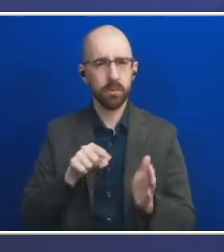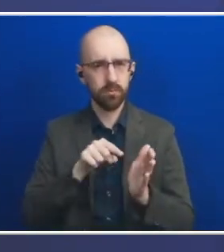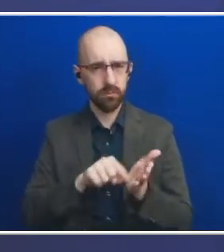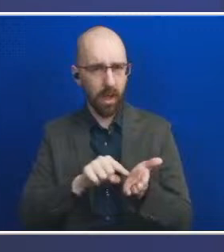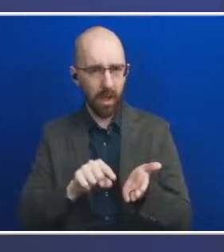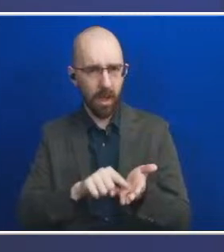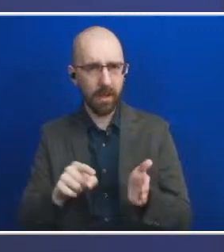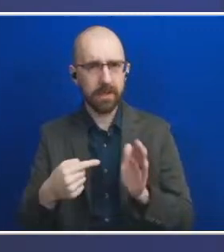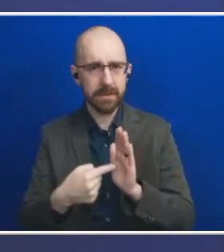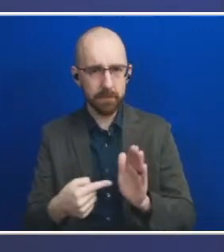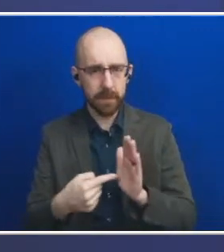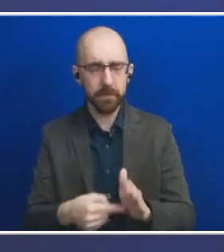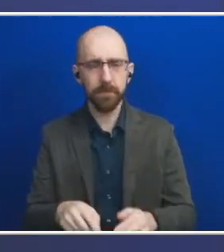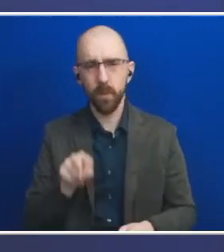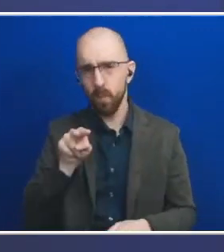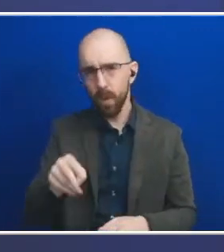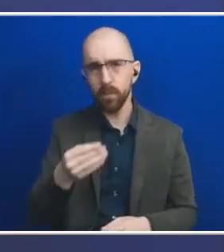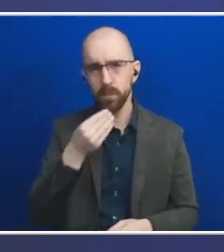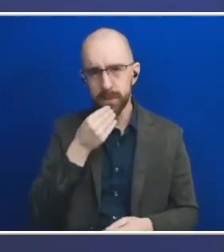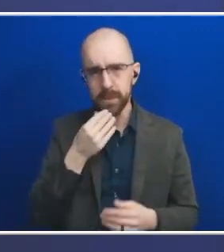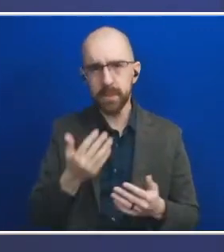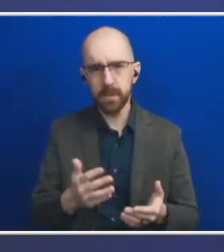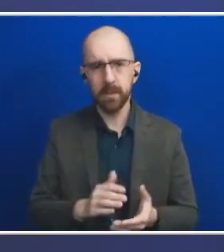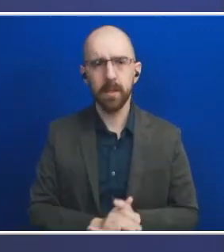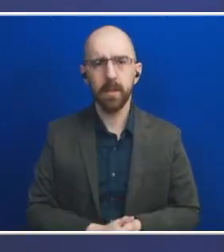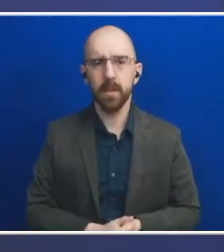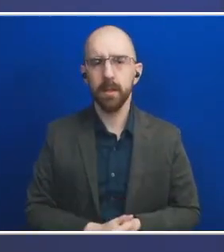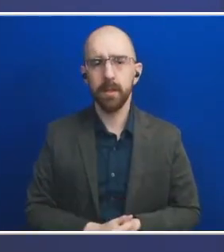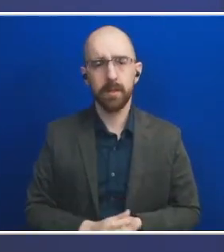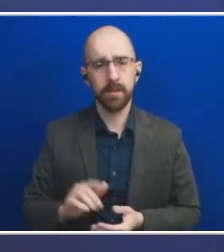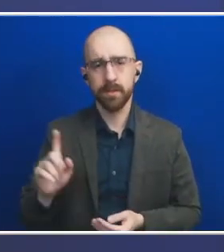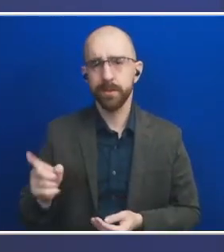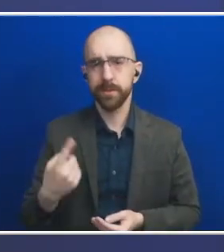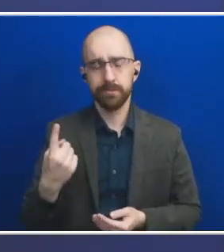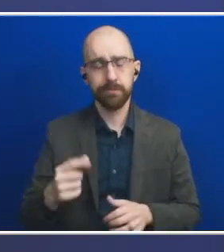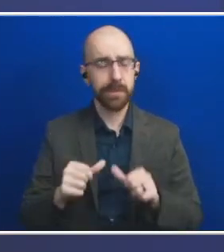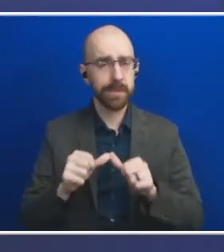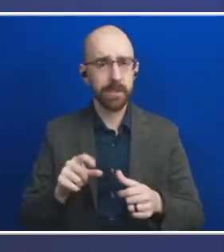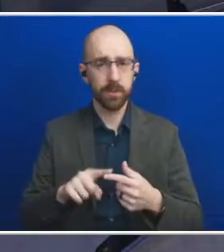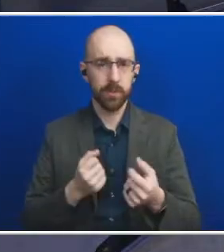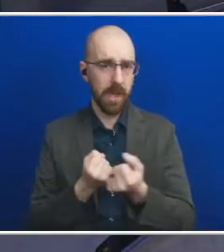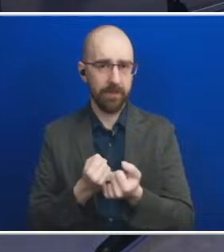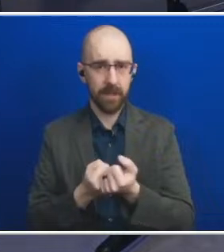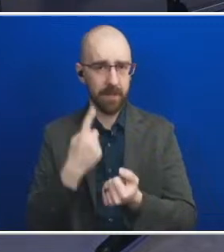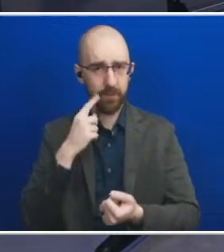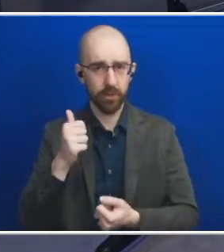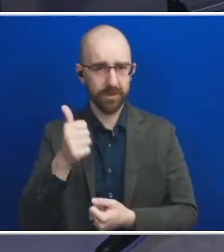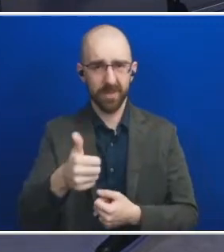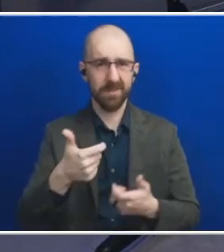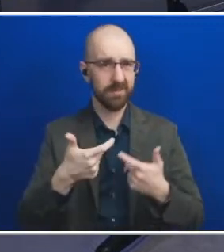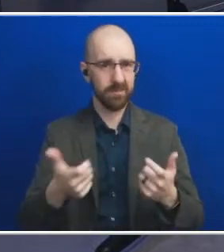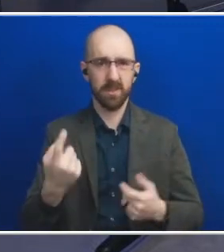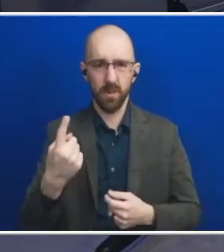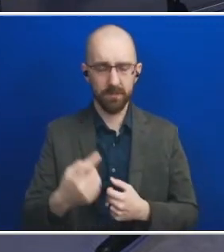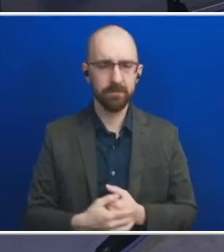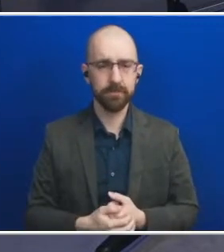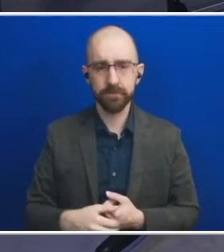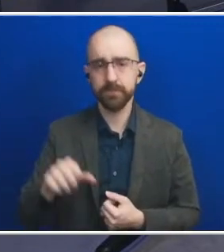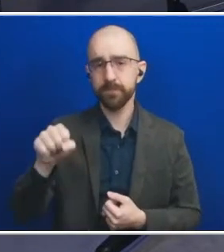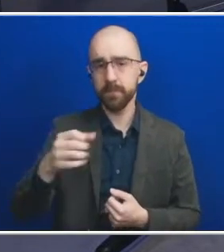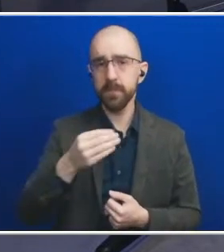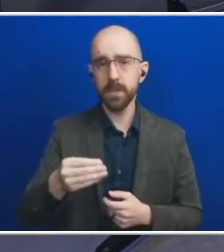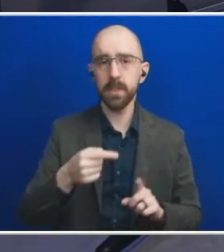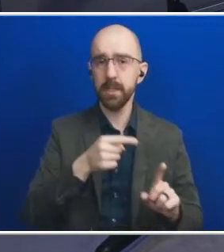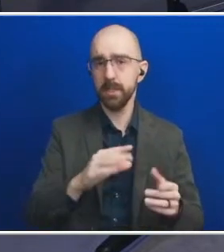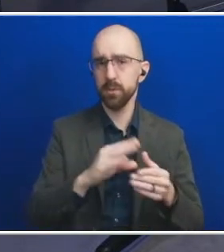you eat, and just, continue to advocate for yourself is the biggest one. Yeah, and Jackson's story is a great one because